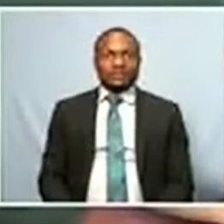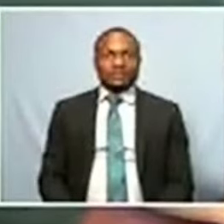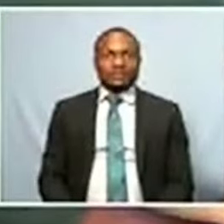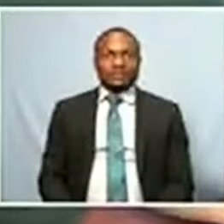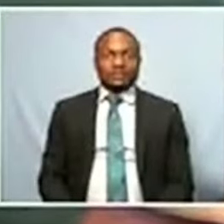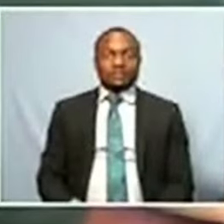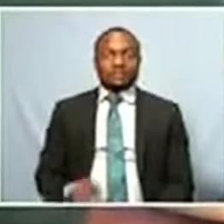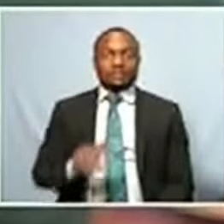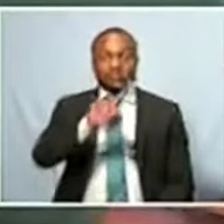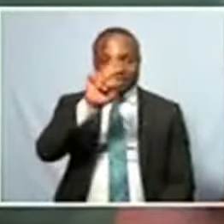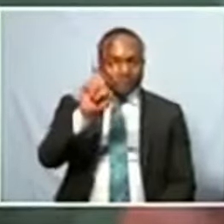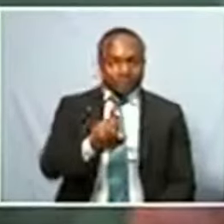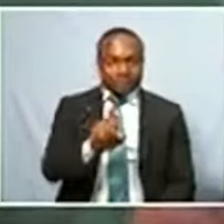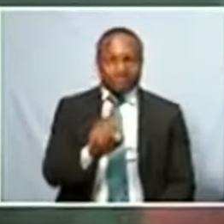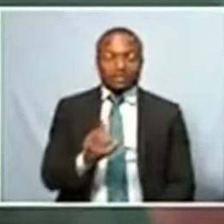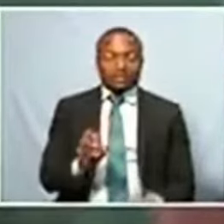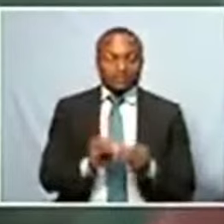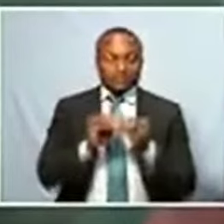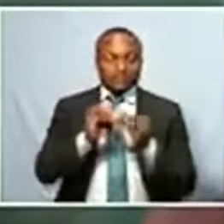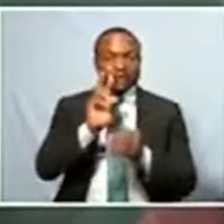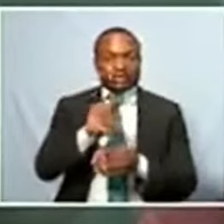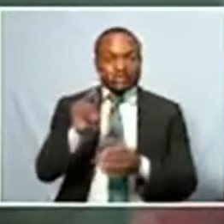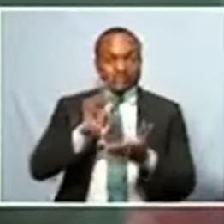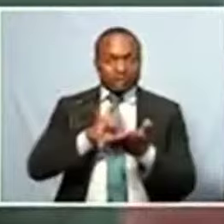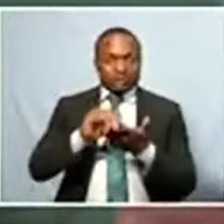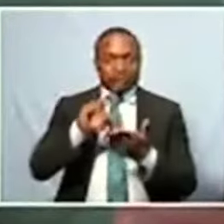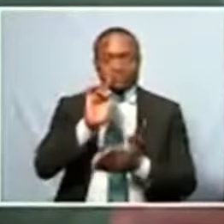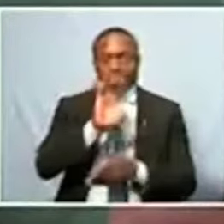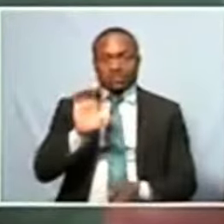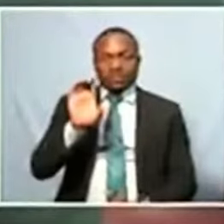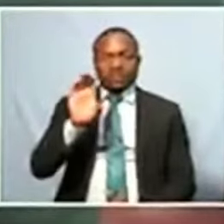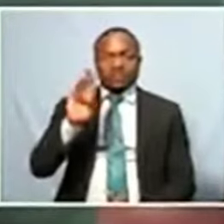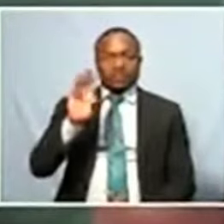The question is that head total